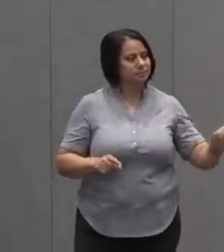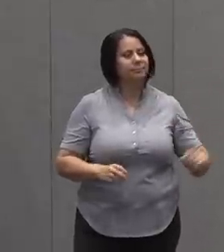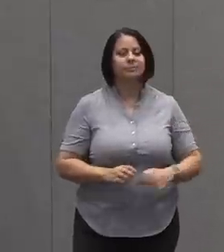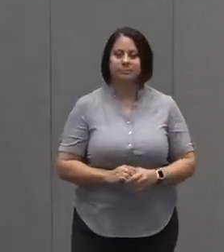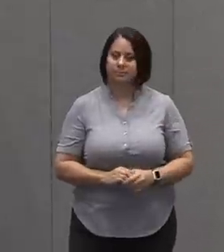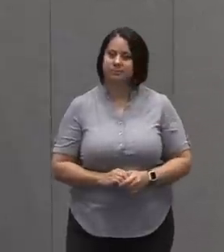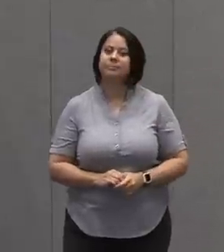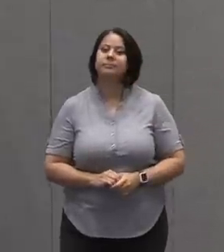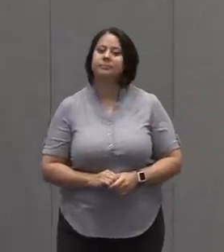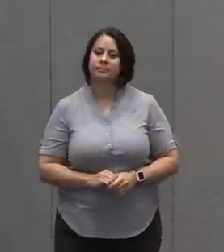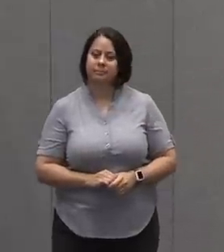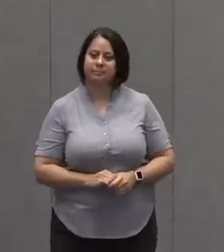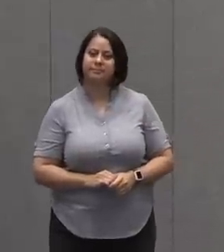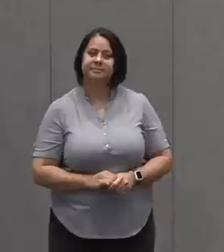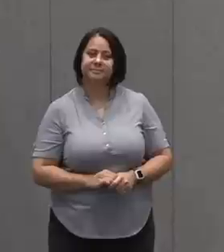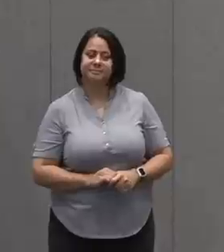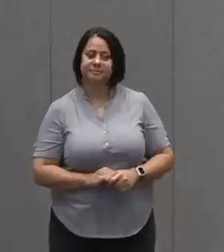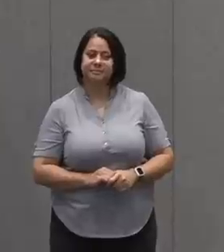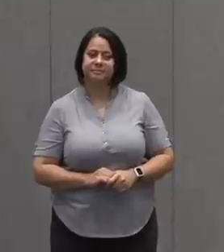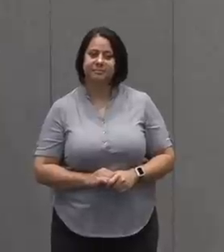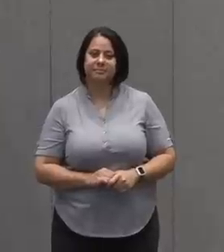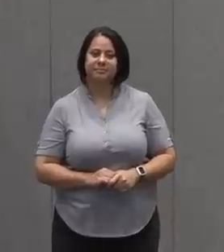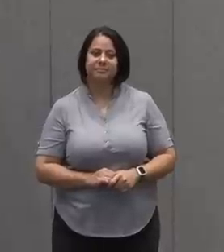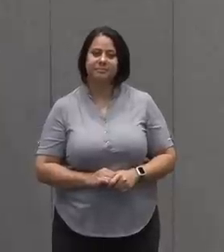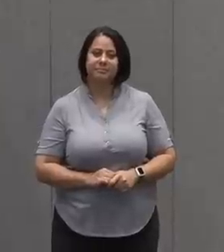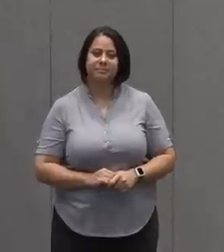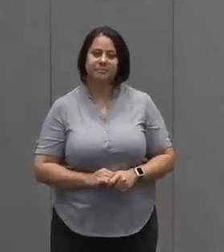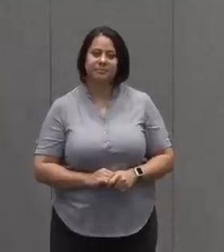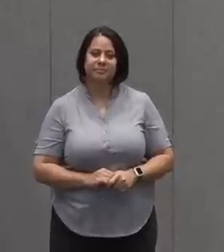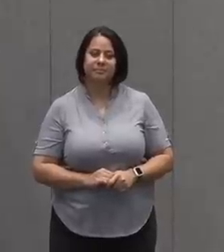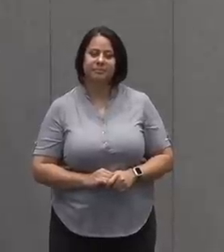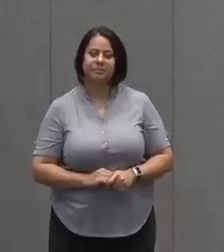What about? So I think